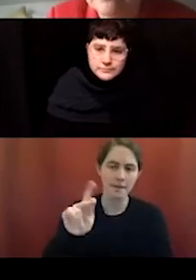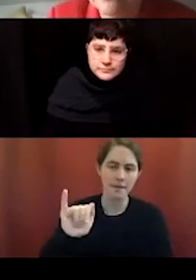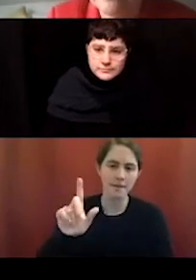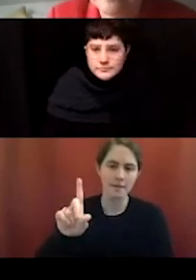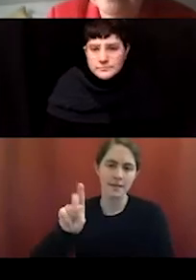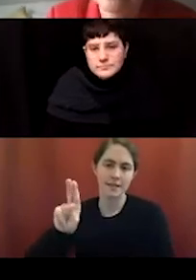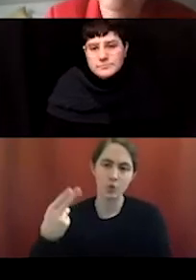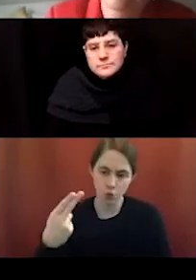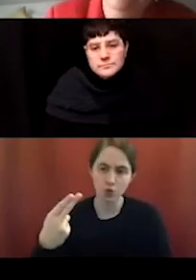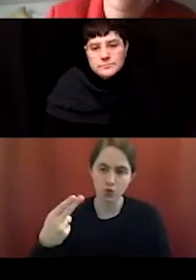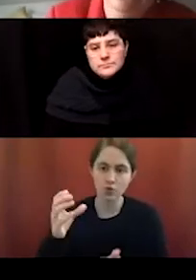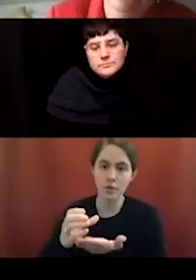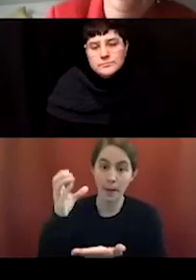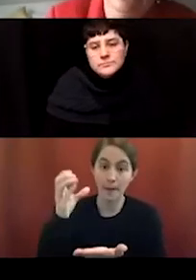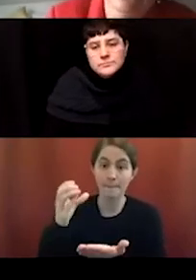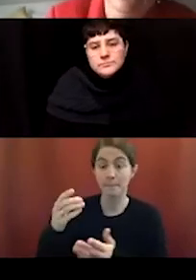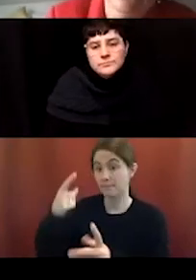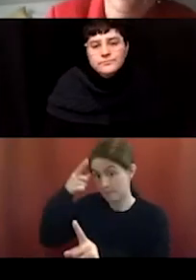made for the Sabbath